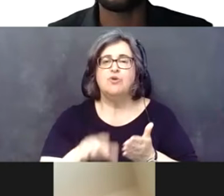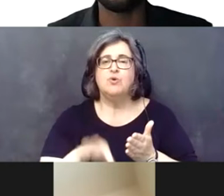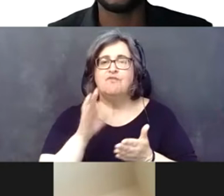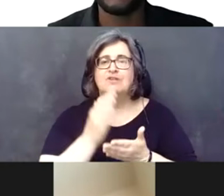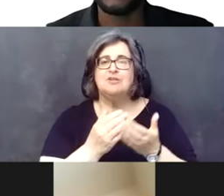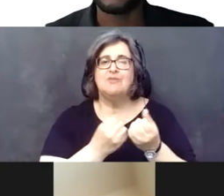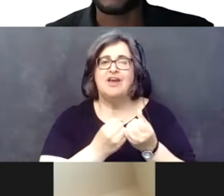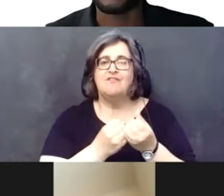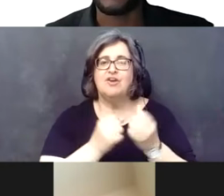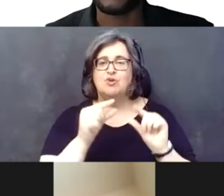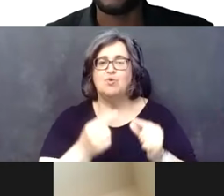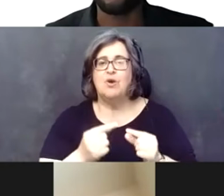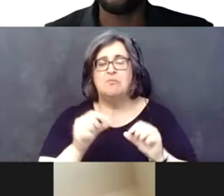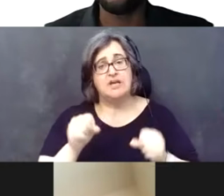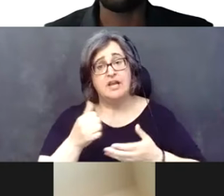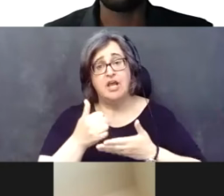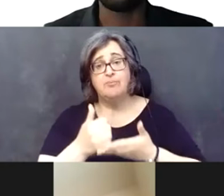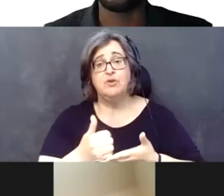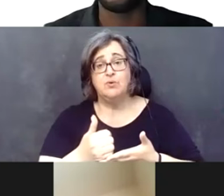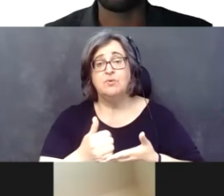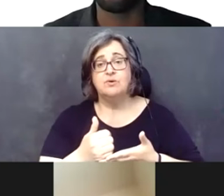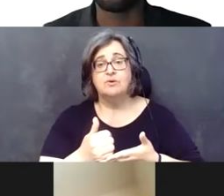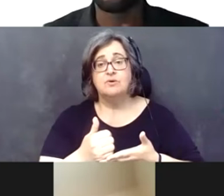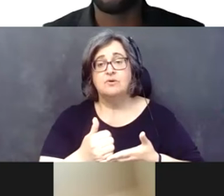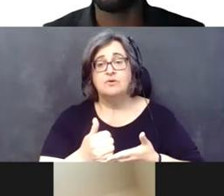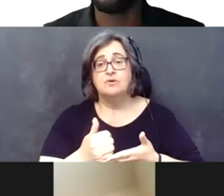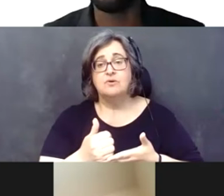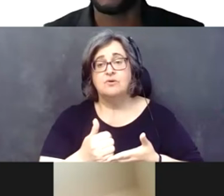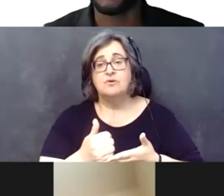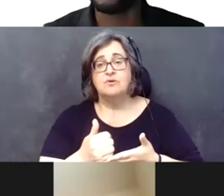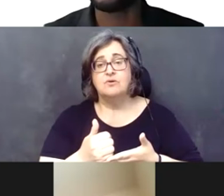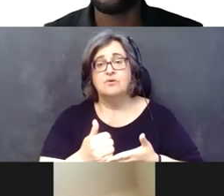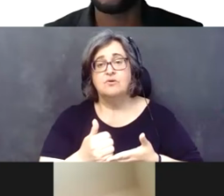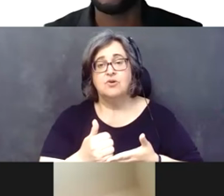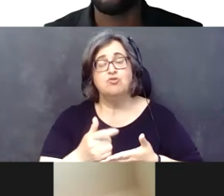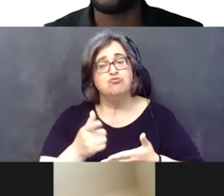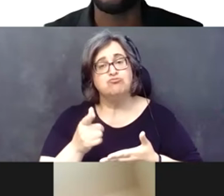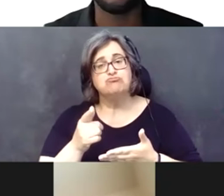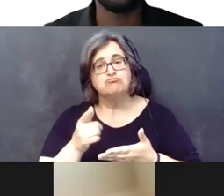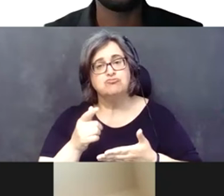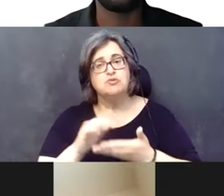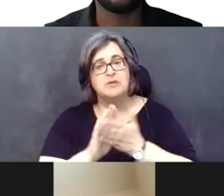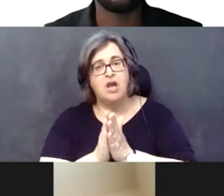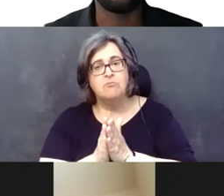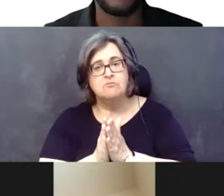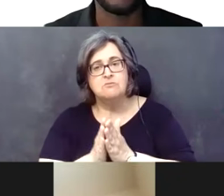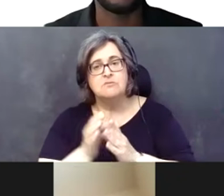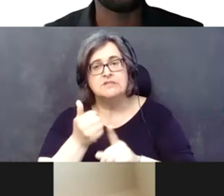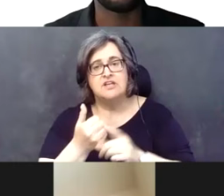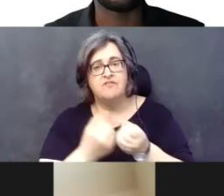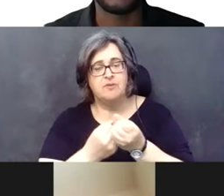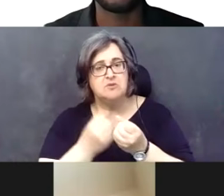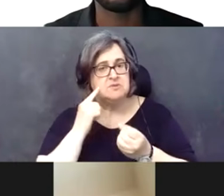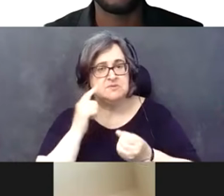advocacy groups that can kind of help you on your road to becoming a self-advocate if you so choose. We have